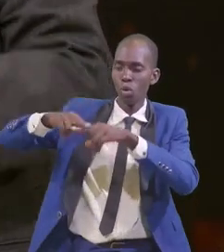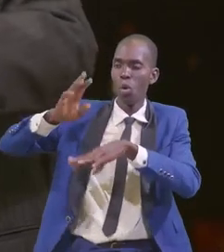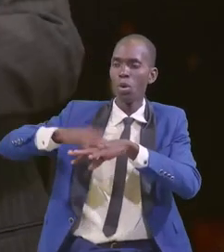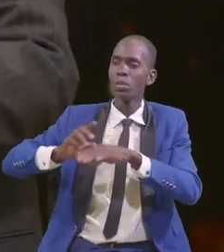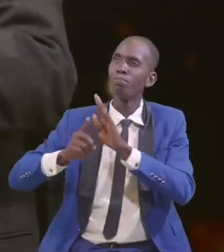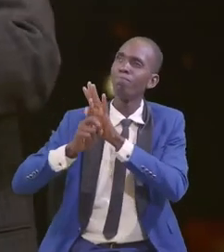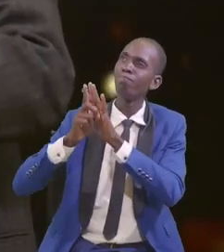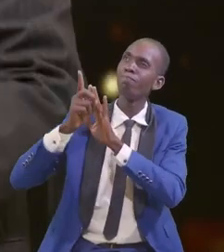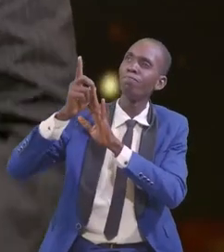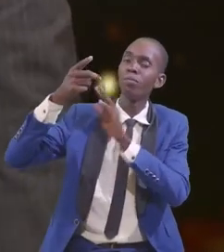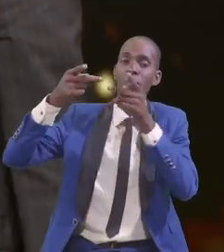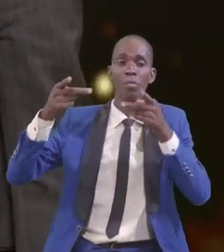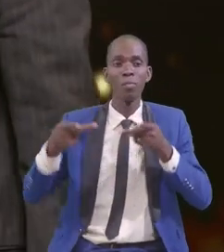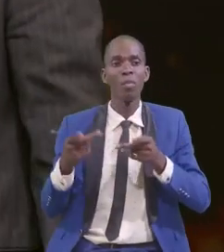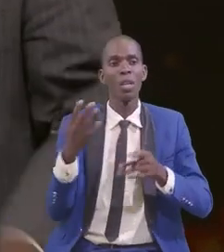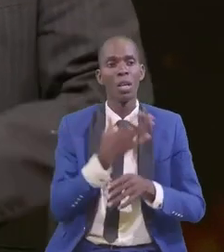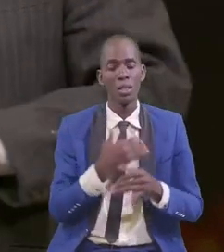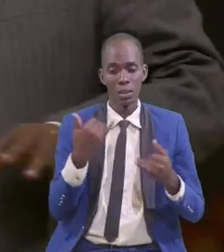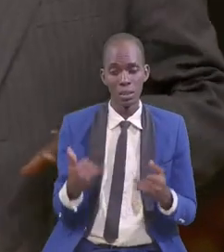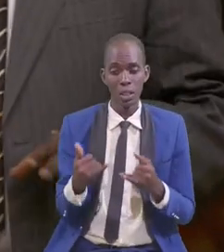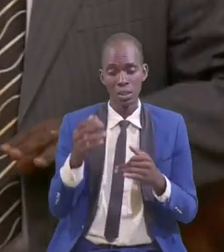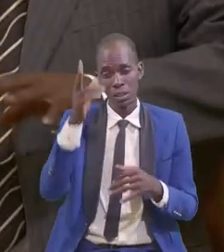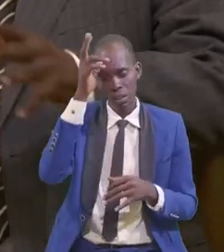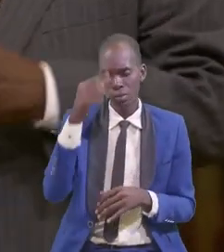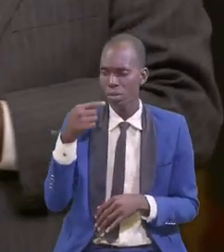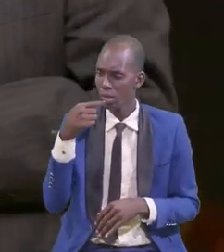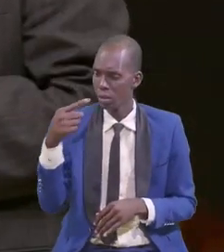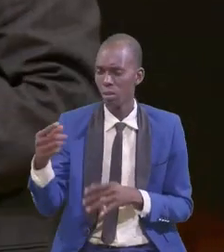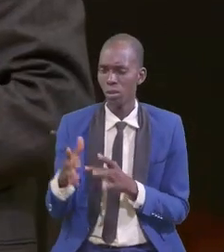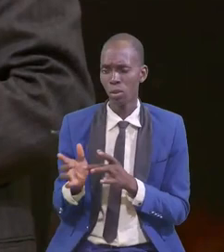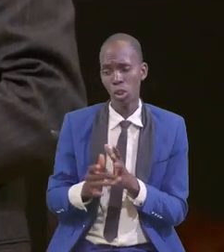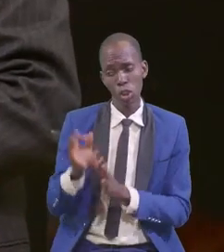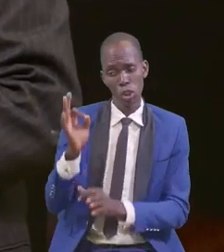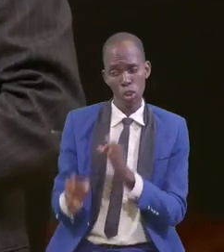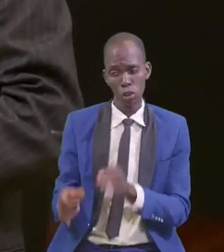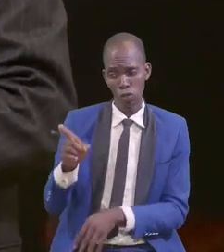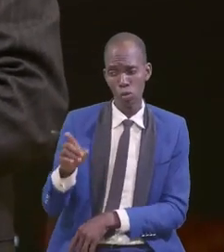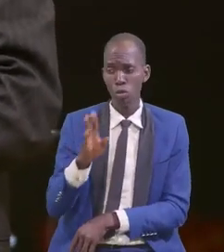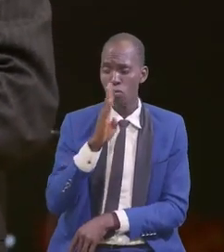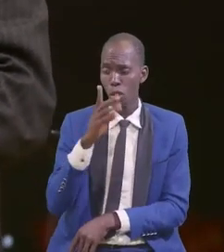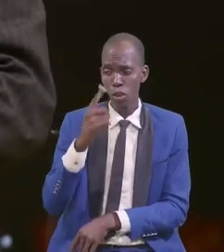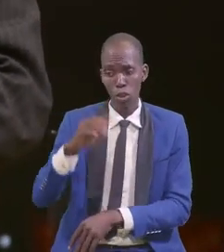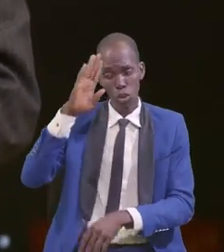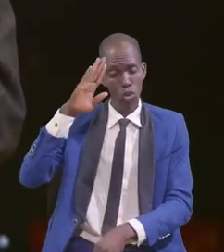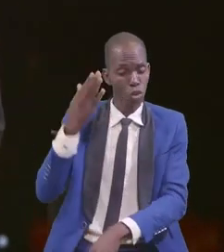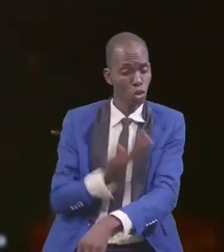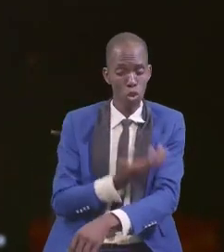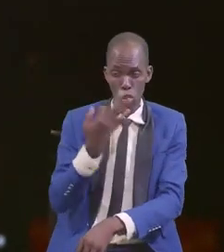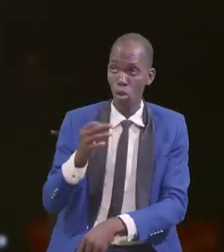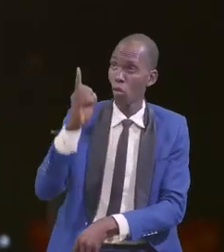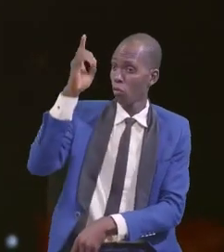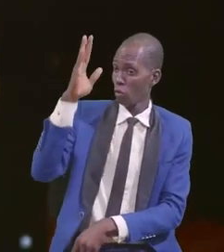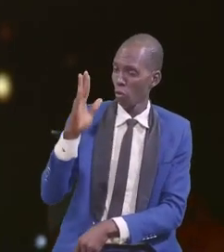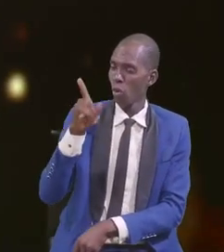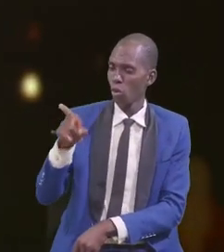verse 6, and said unto him, if thou be the Son of God, cast thyself